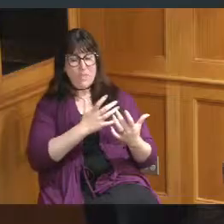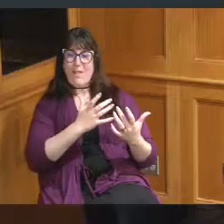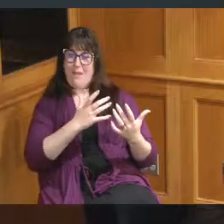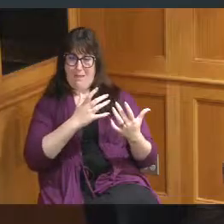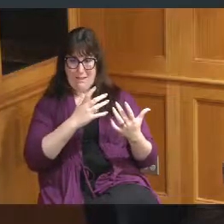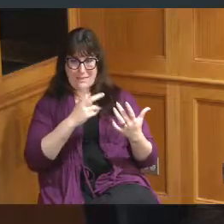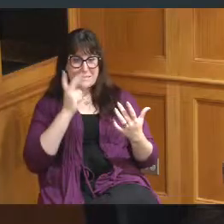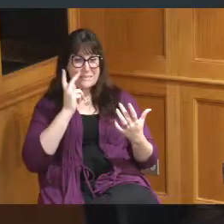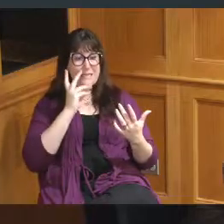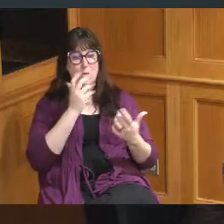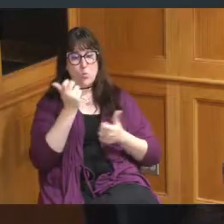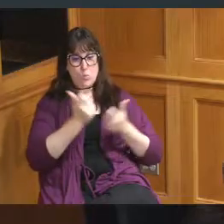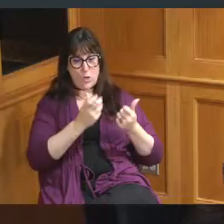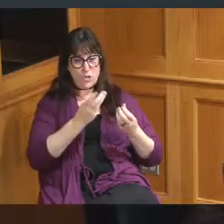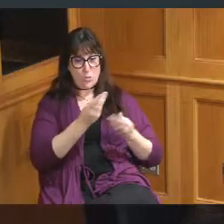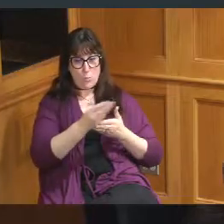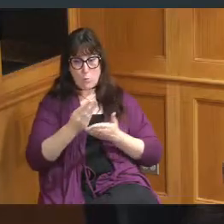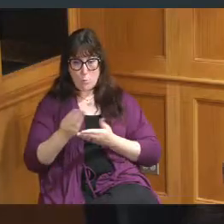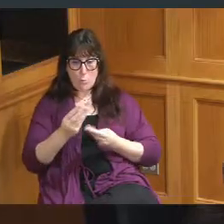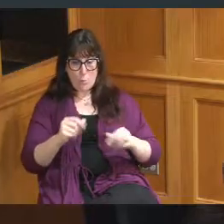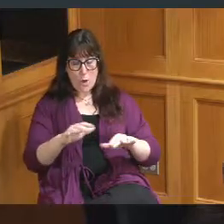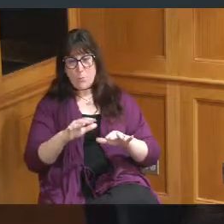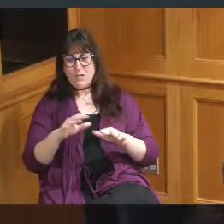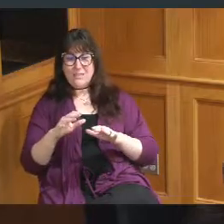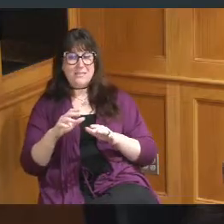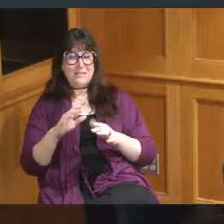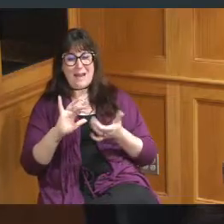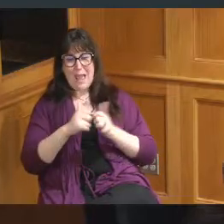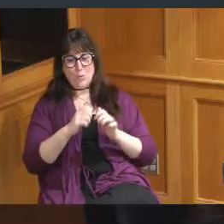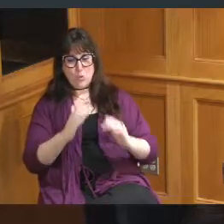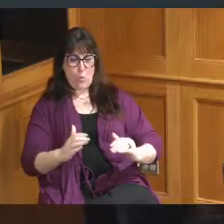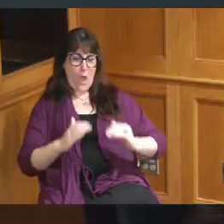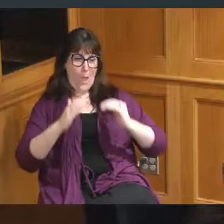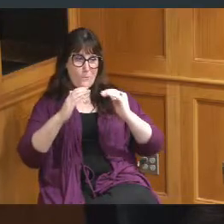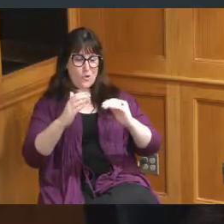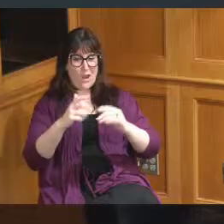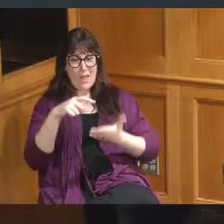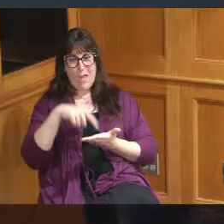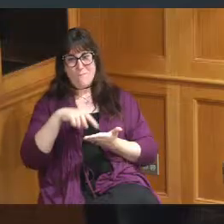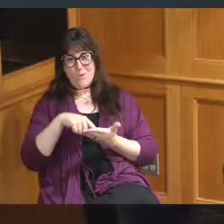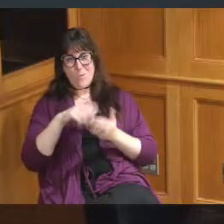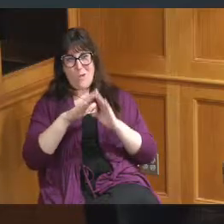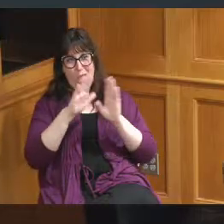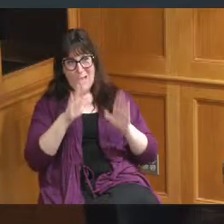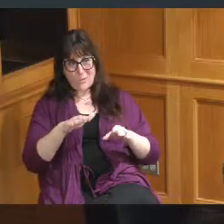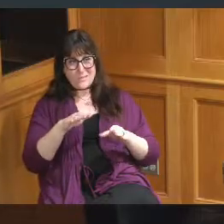buying, and how to just upgrade affordable housing in our